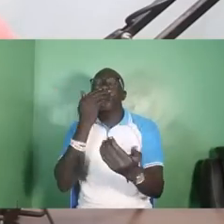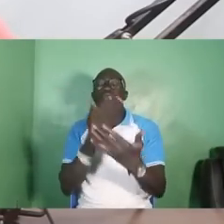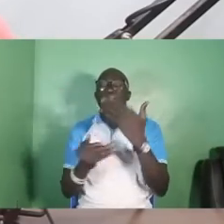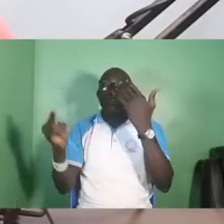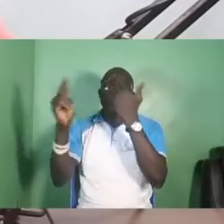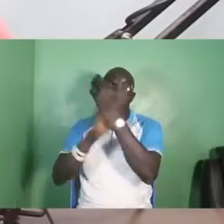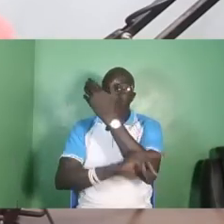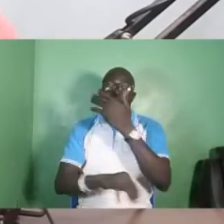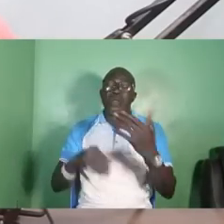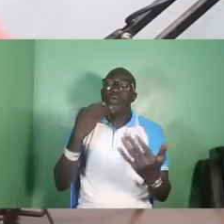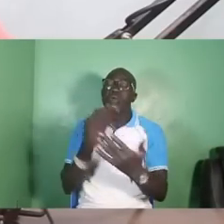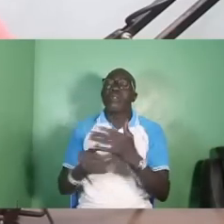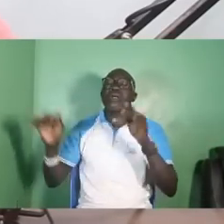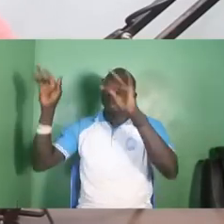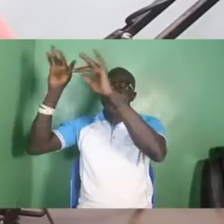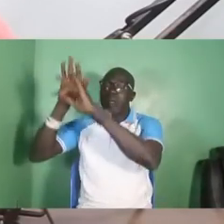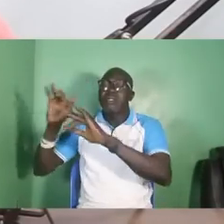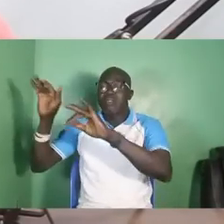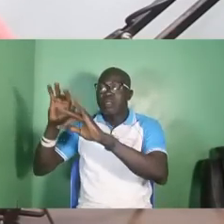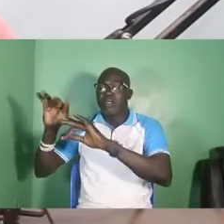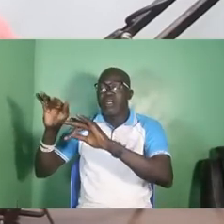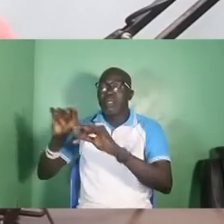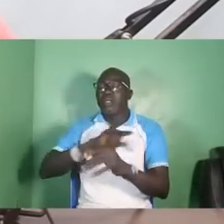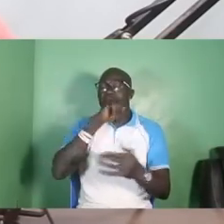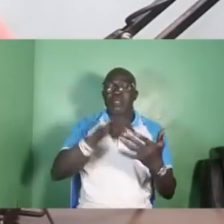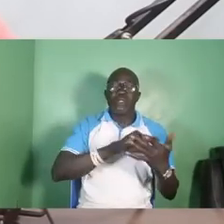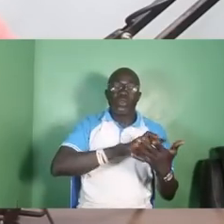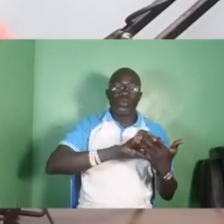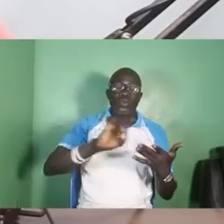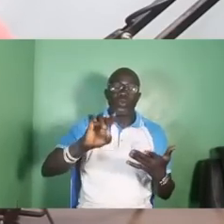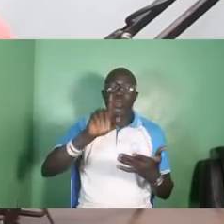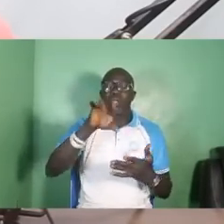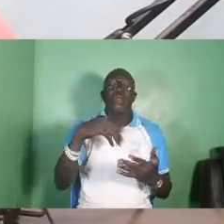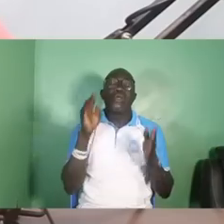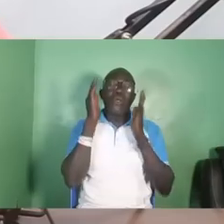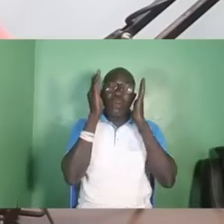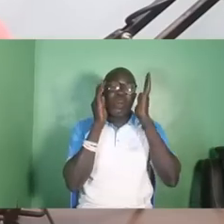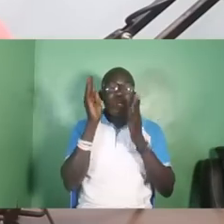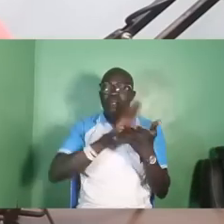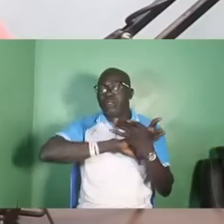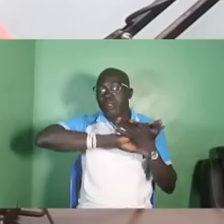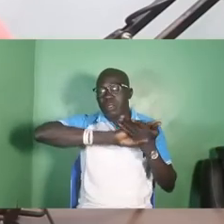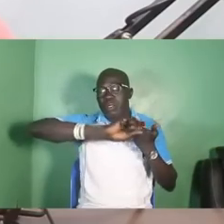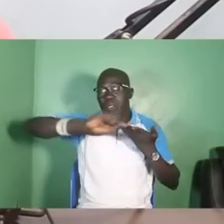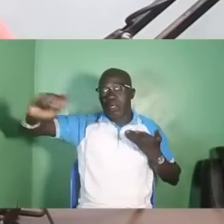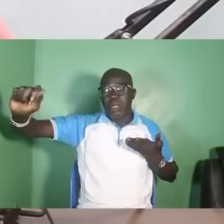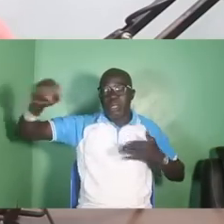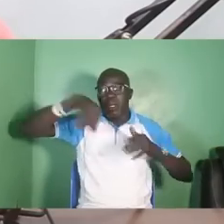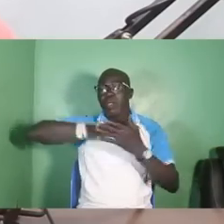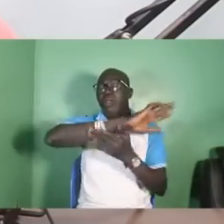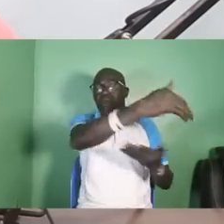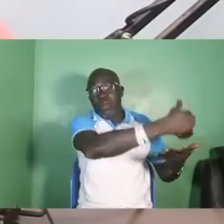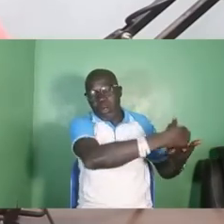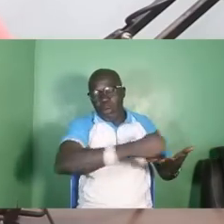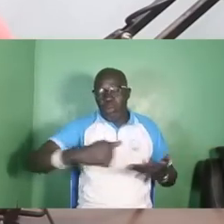Goodness. Ware kan. Amen. Lo se yi this week egere ma pa amen aw mo